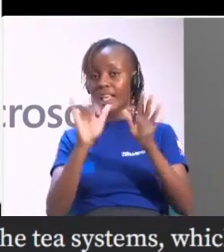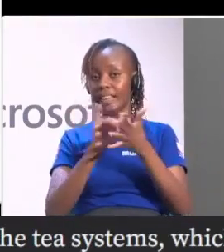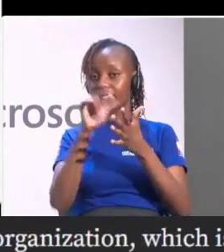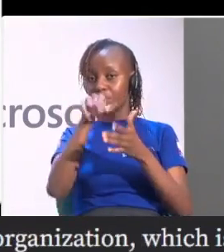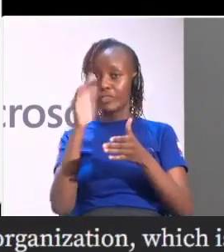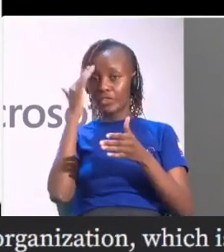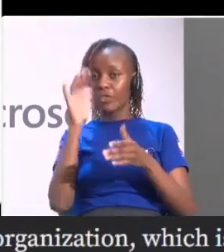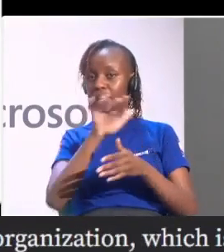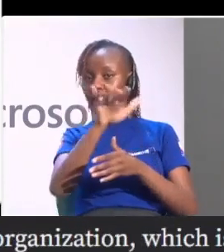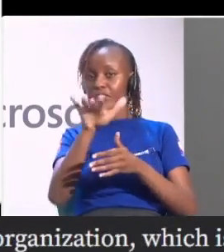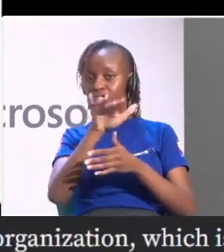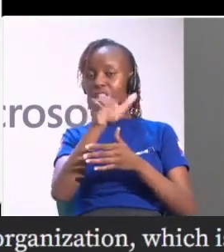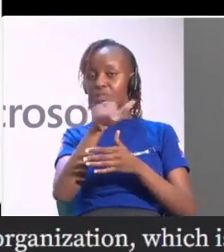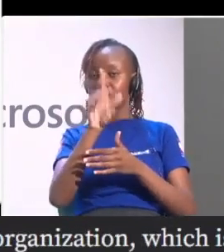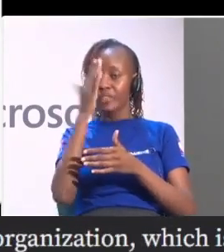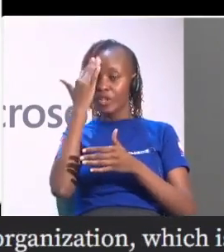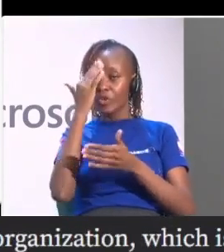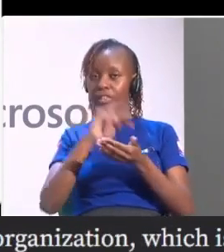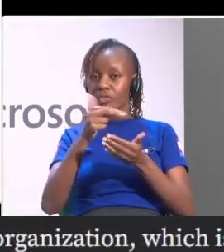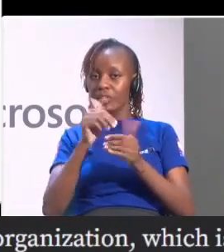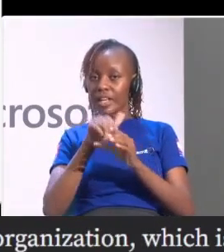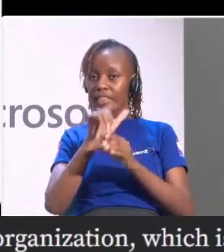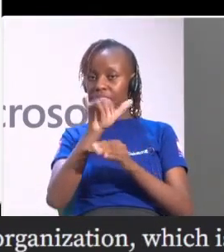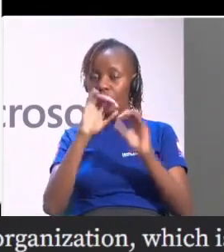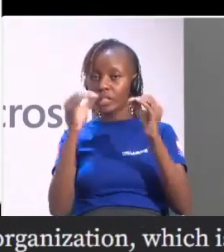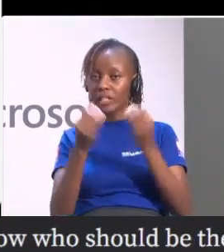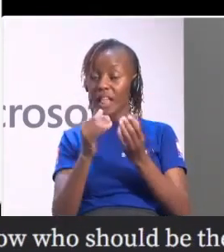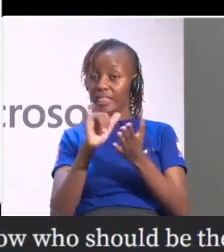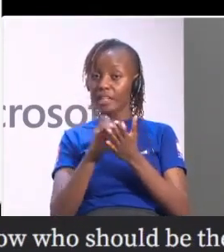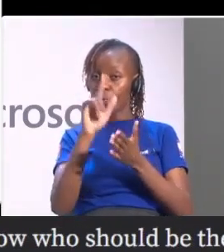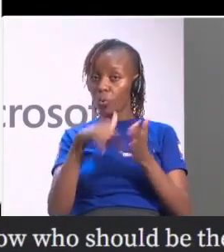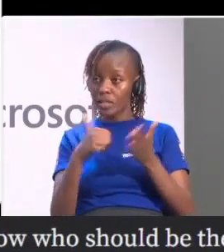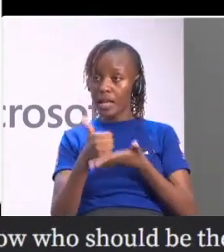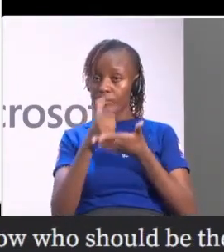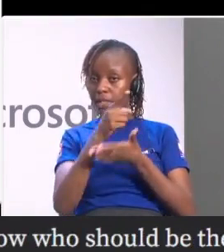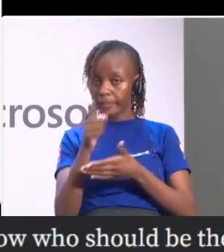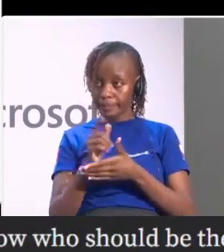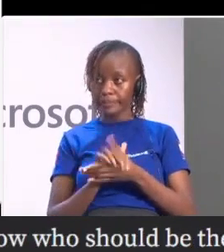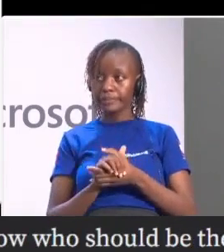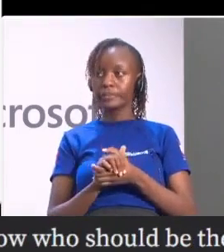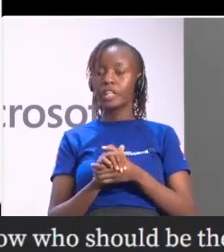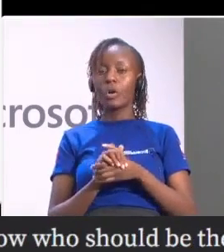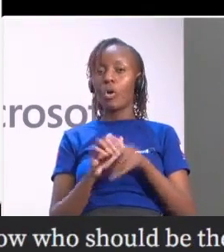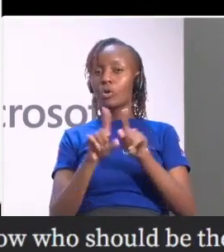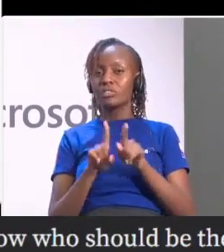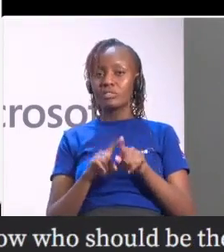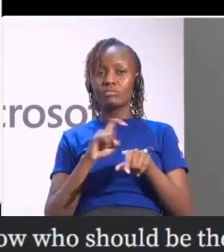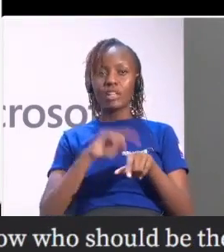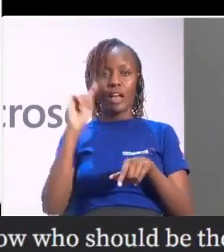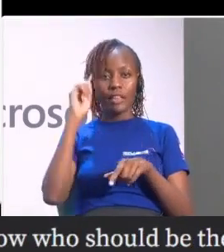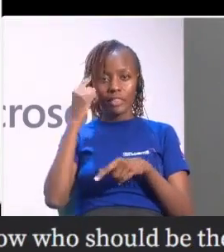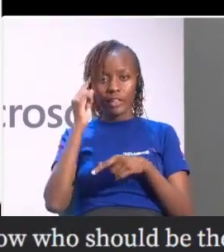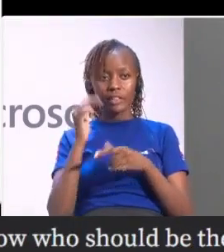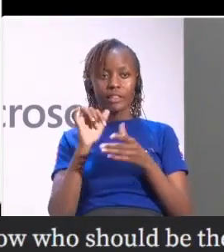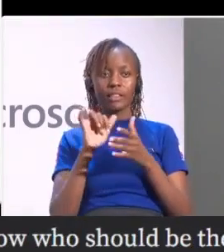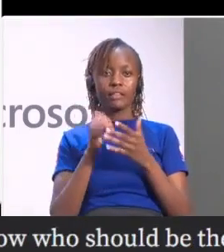knew the resources with this organization, and that's where that trust came in. So I think, when I hesitate, and there's a little